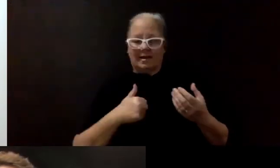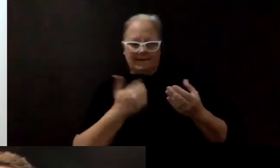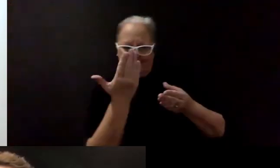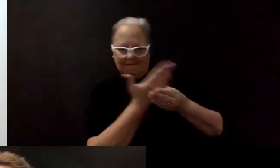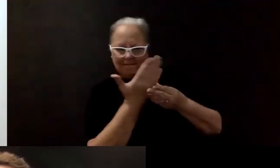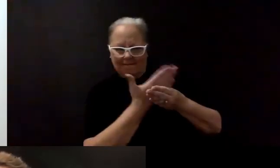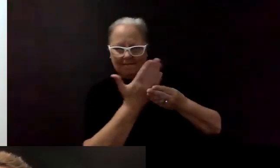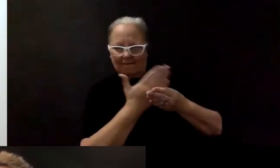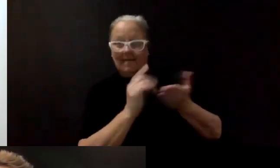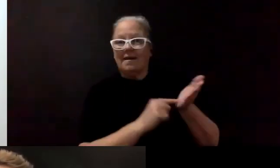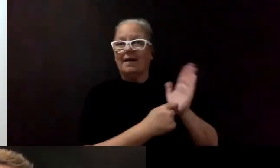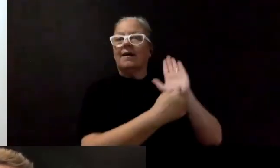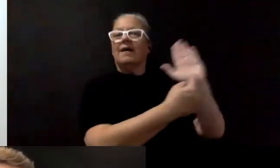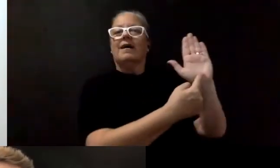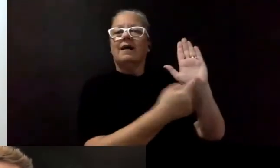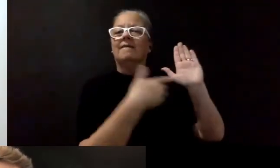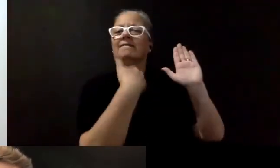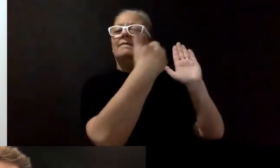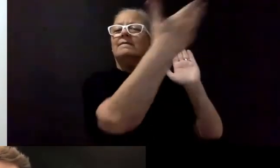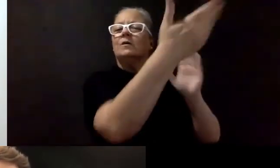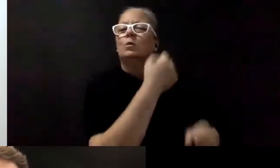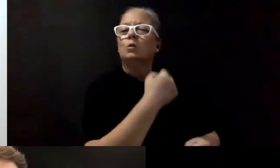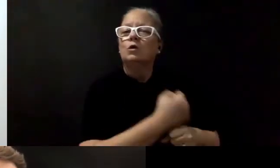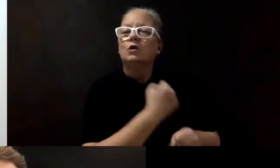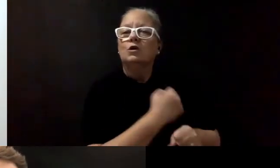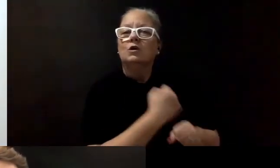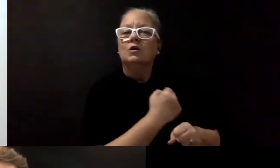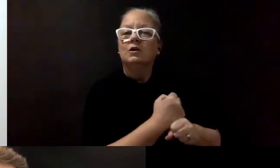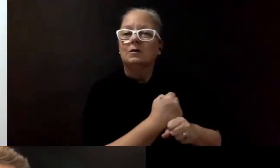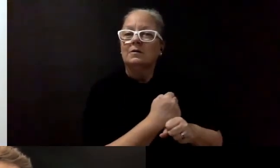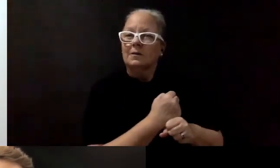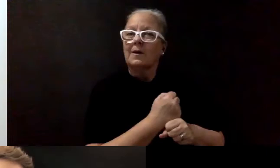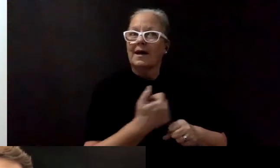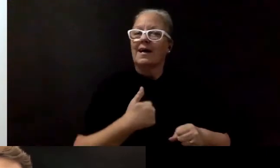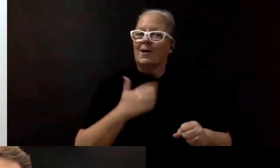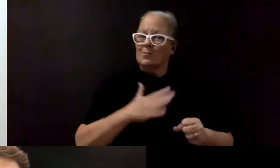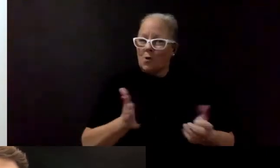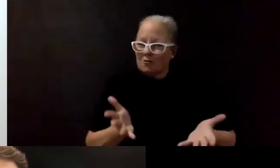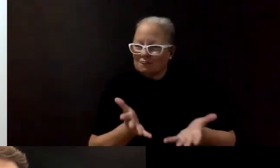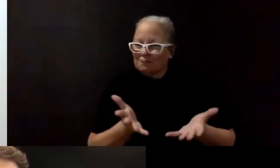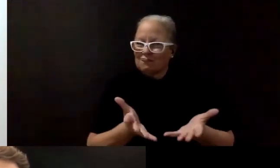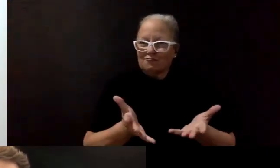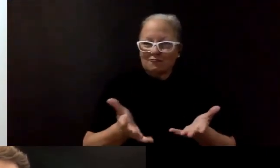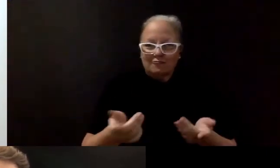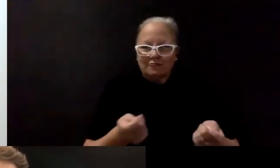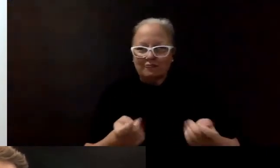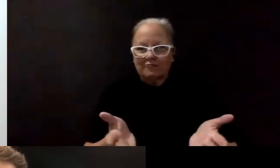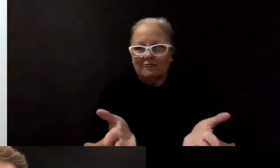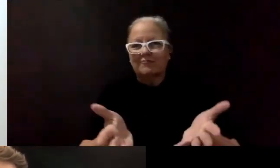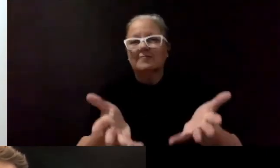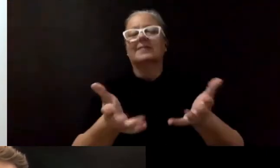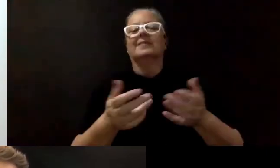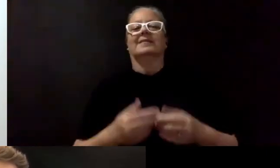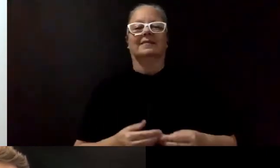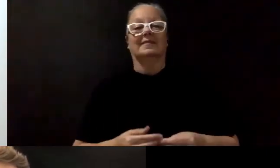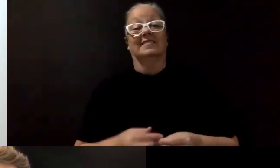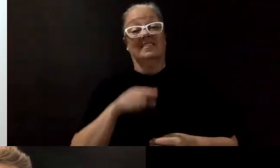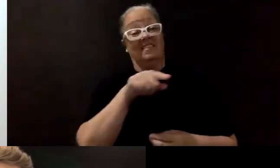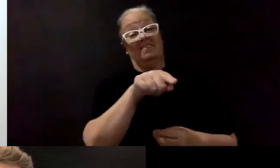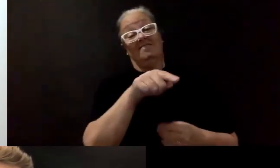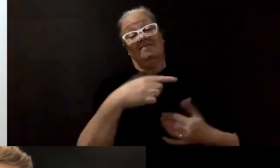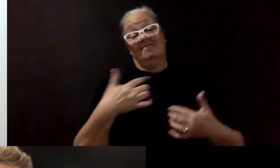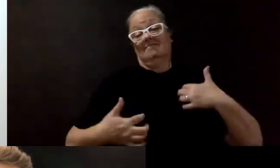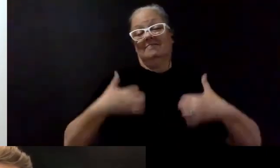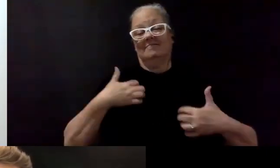can facilitate that, then we're pretty happy. So that's one of the things that's really exciting for me at the moment. But